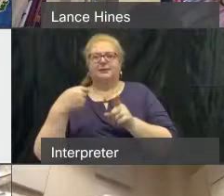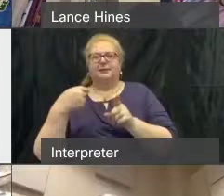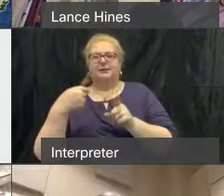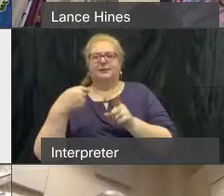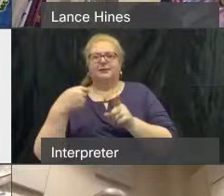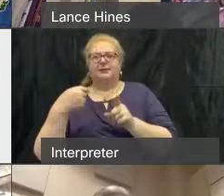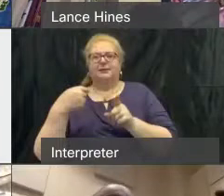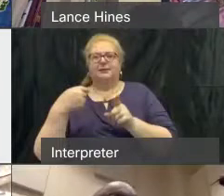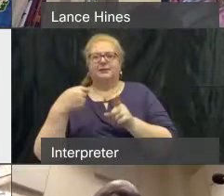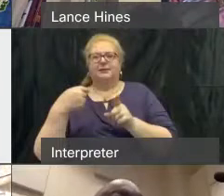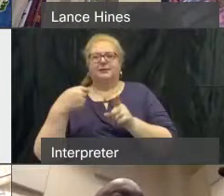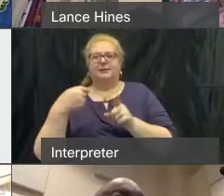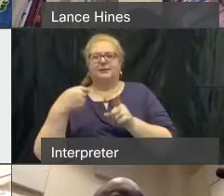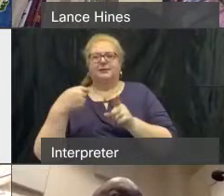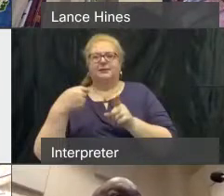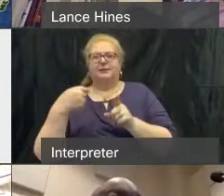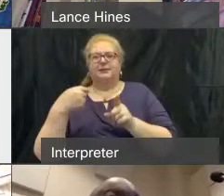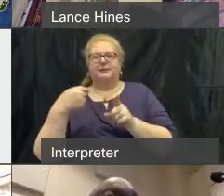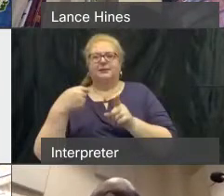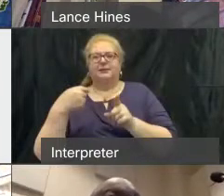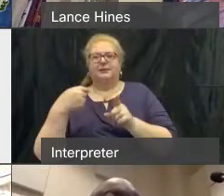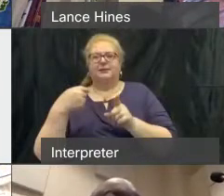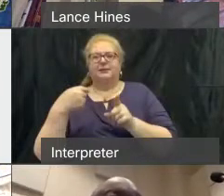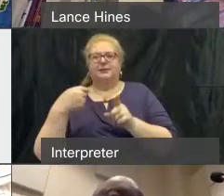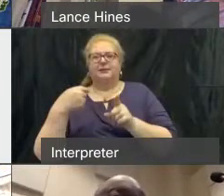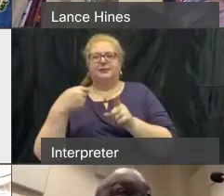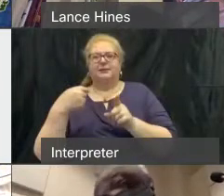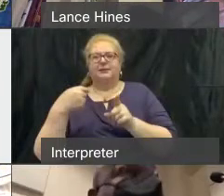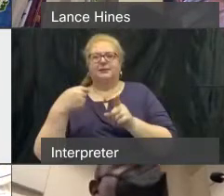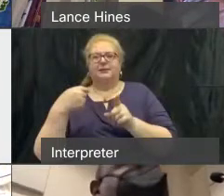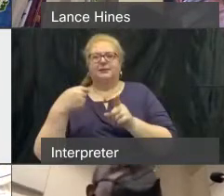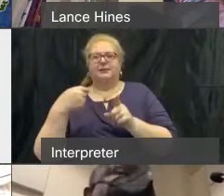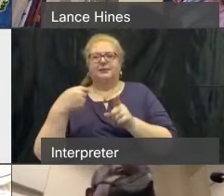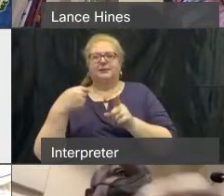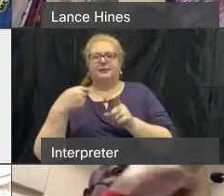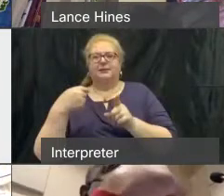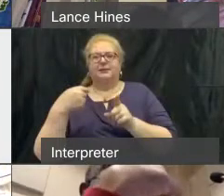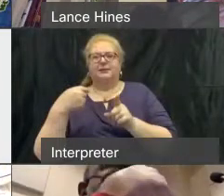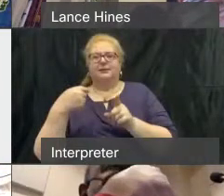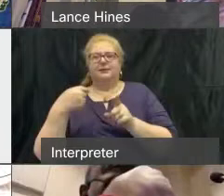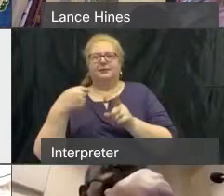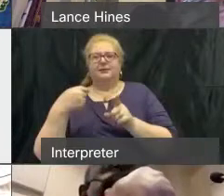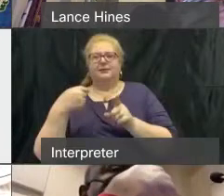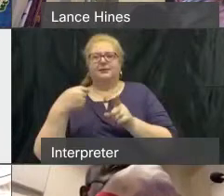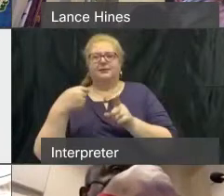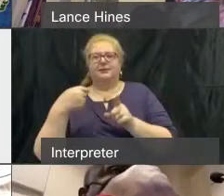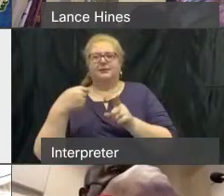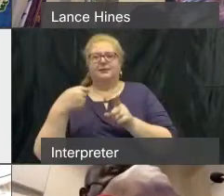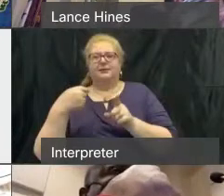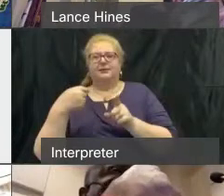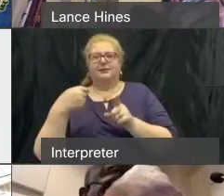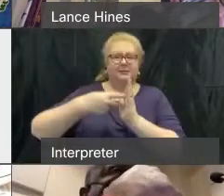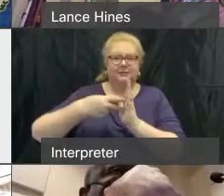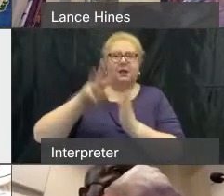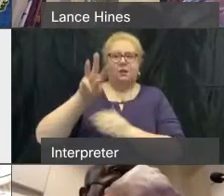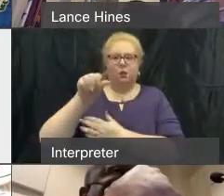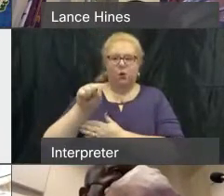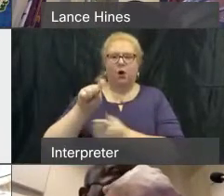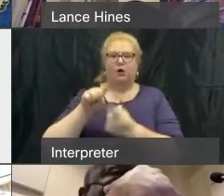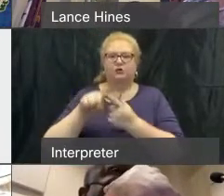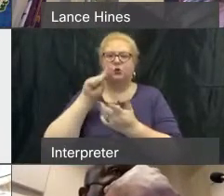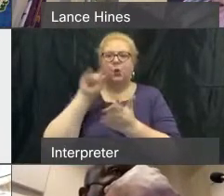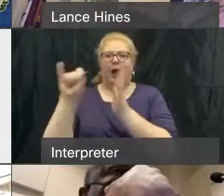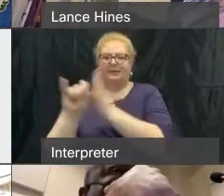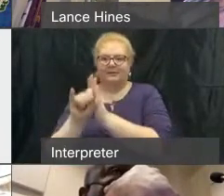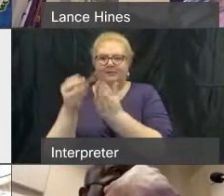document, I think I can speak to what the intent was. And the intent was to identify money in our general